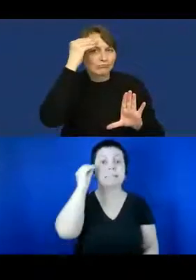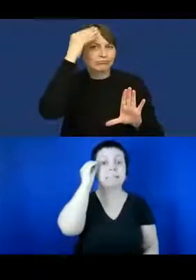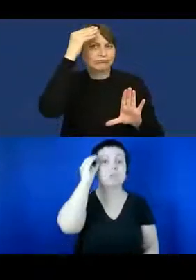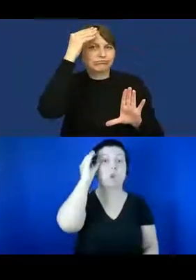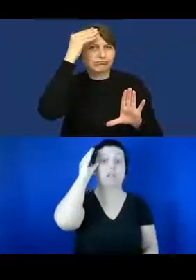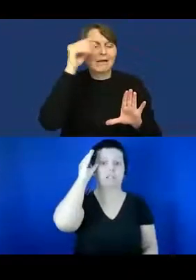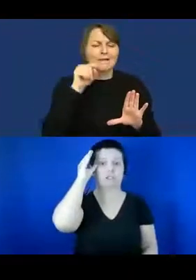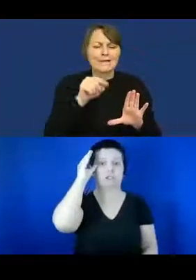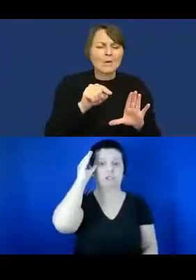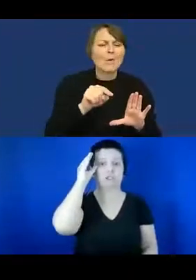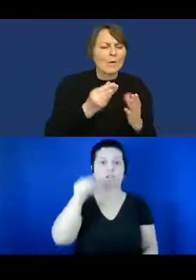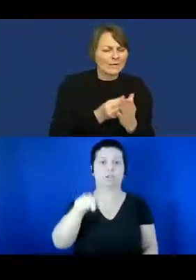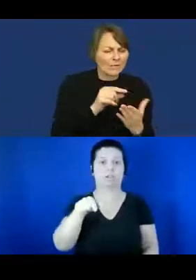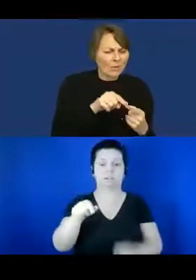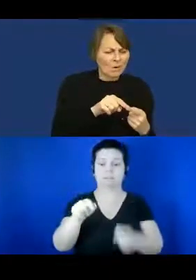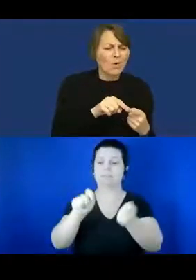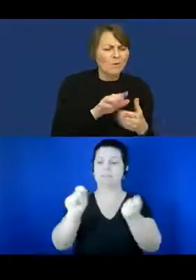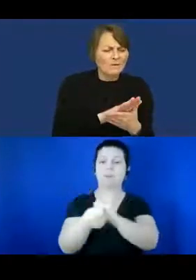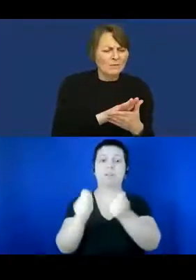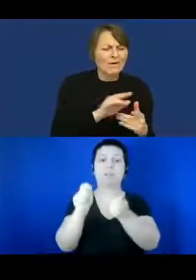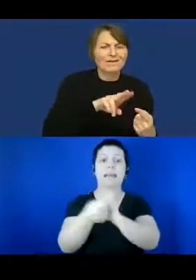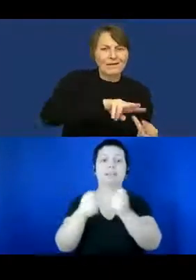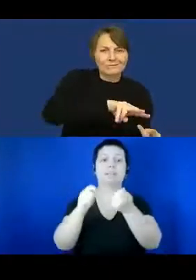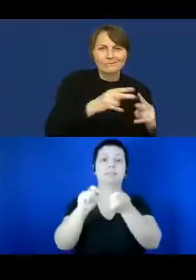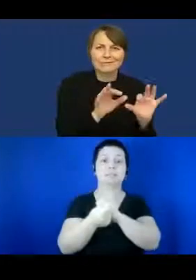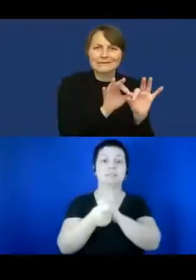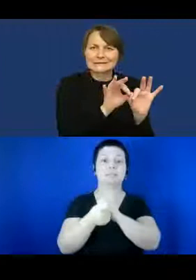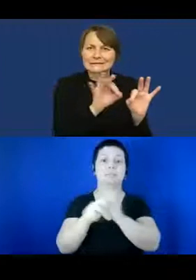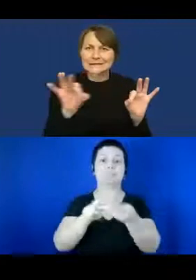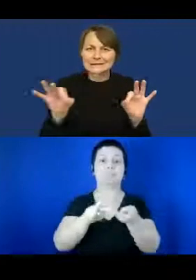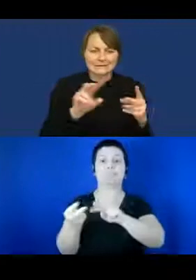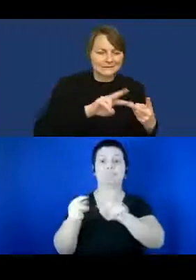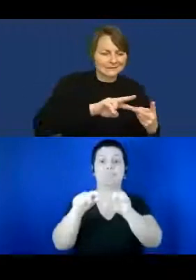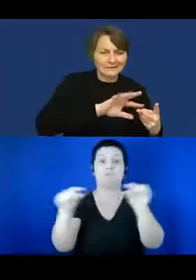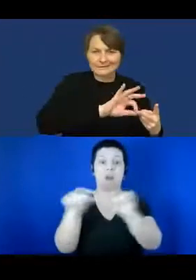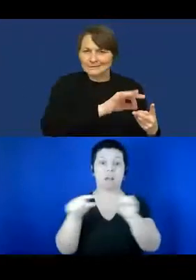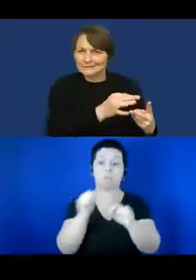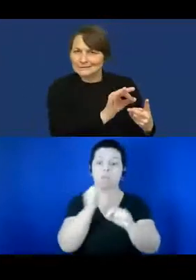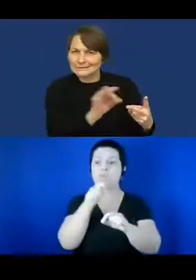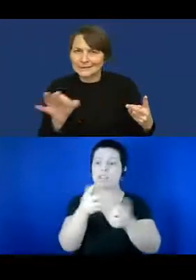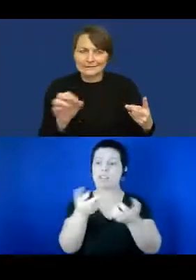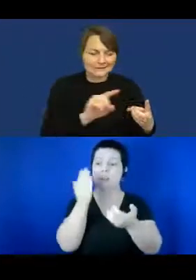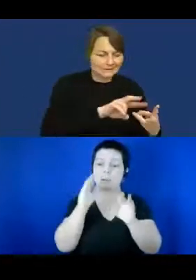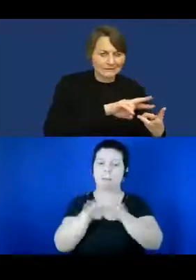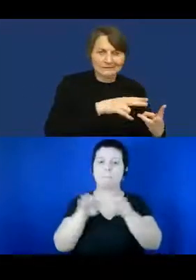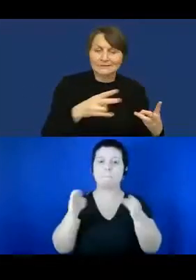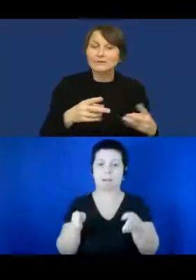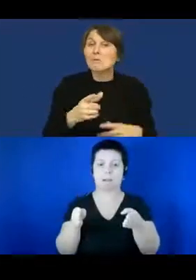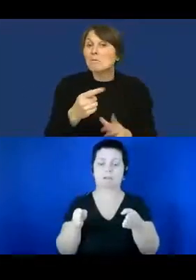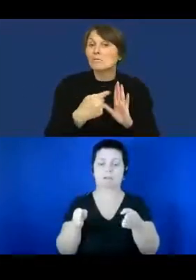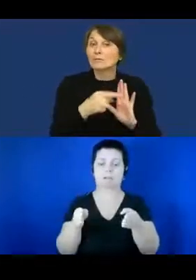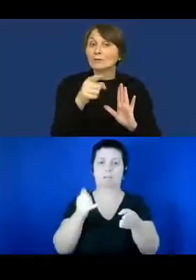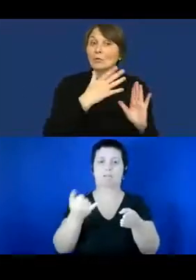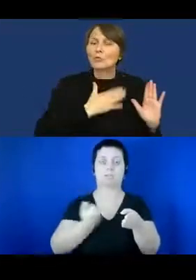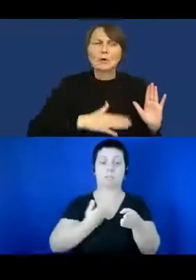phrases. So if you're interested in trying to find out where the table is, it might come back and say, the table is